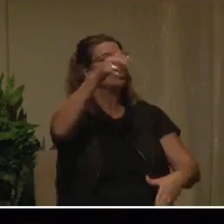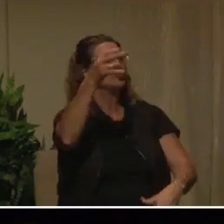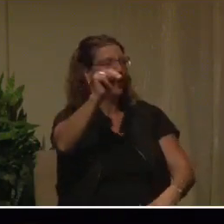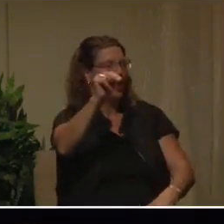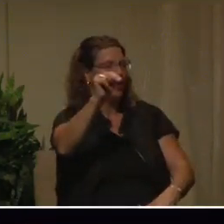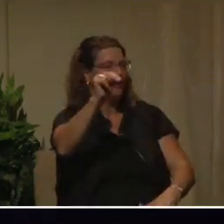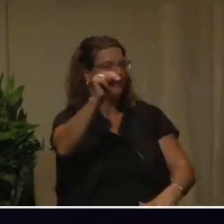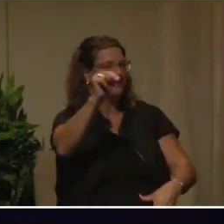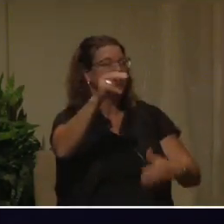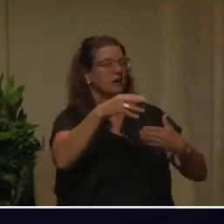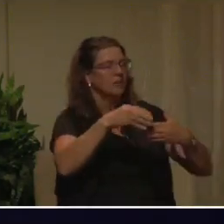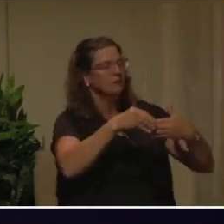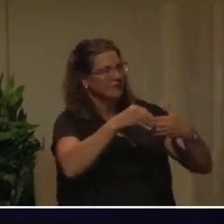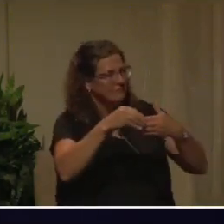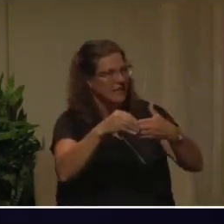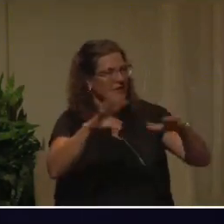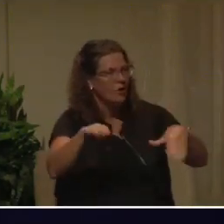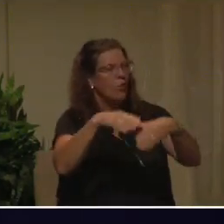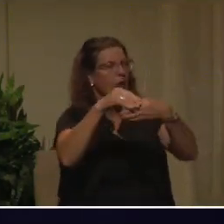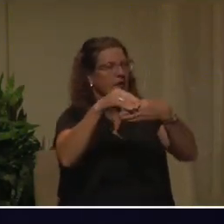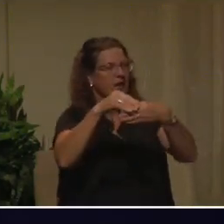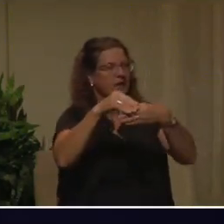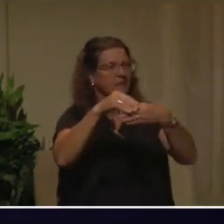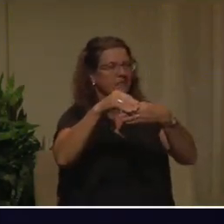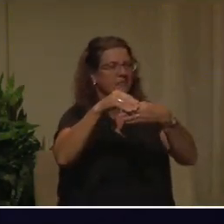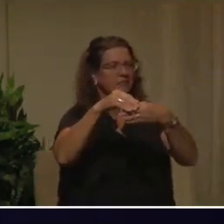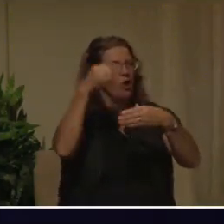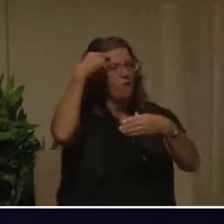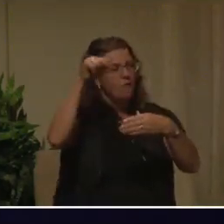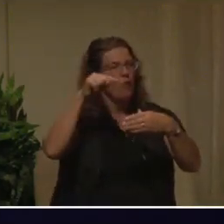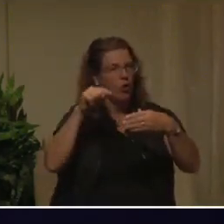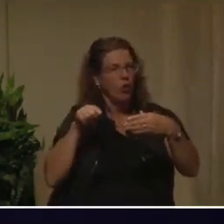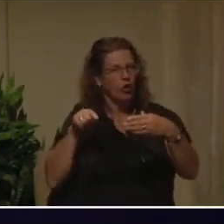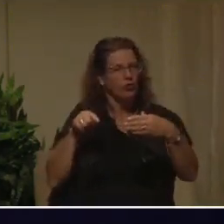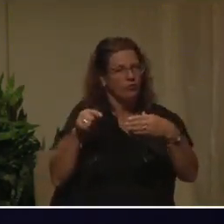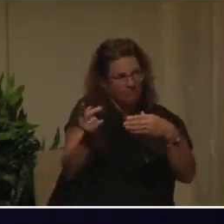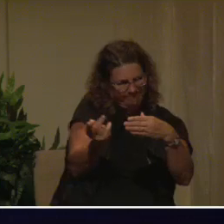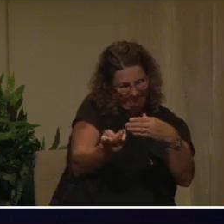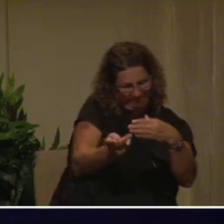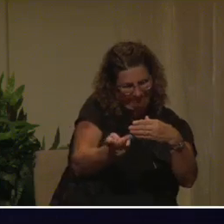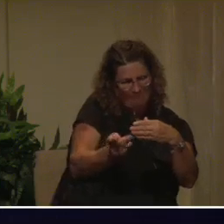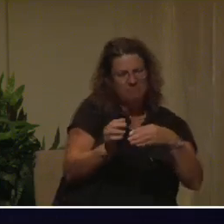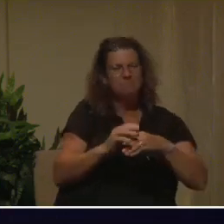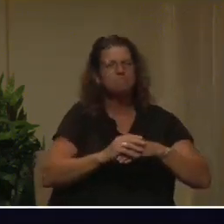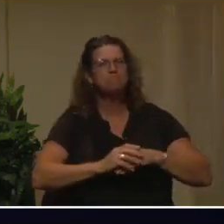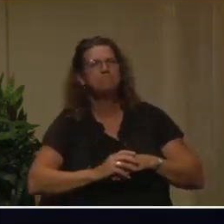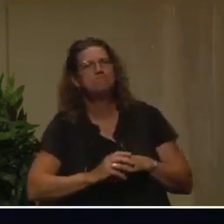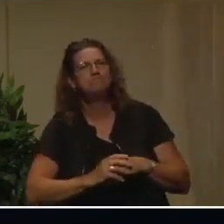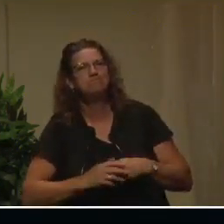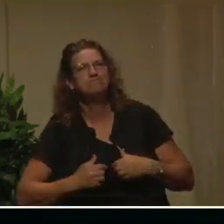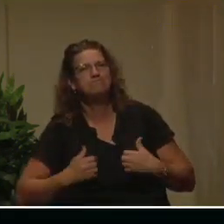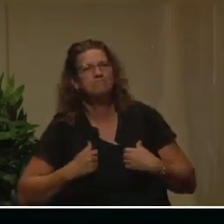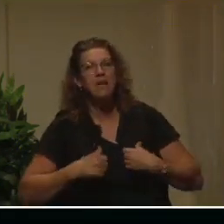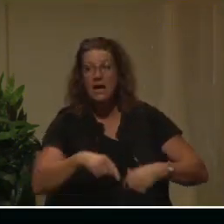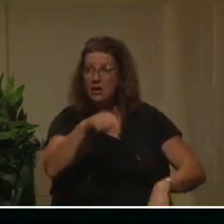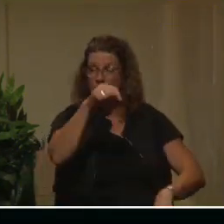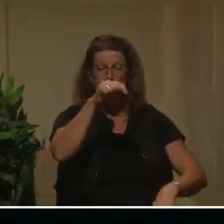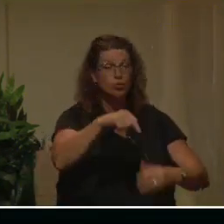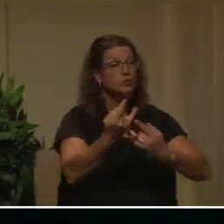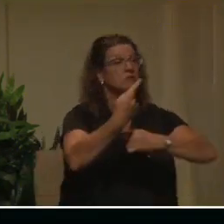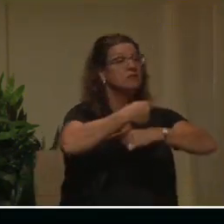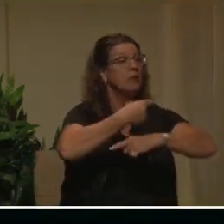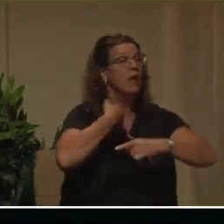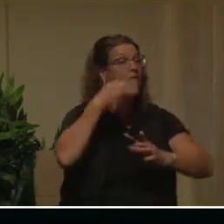and let you know that. And then today, we're going to have elections, a